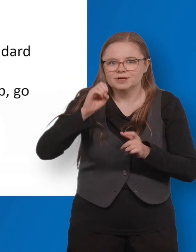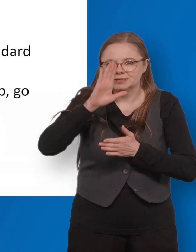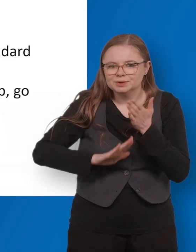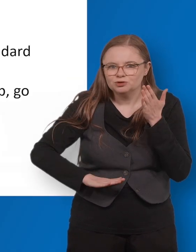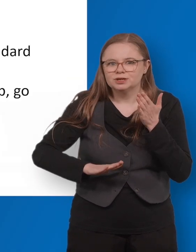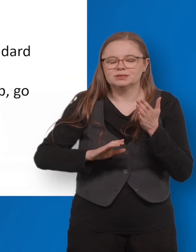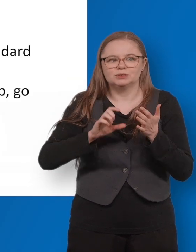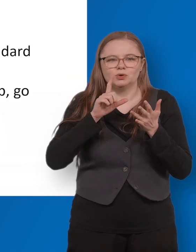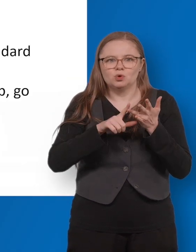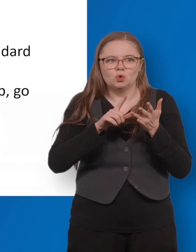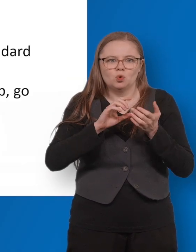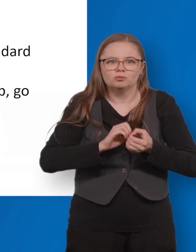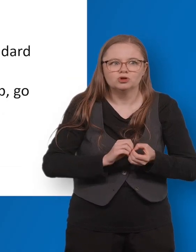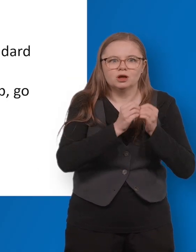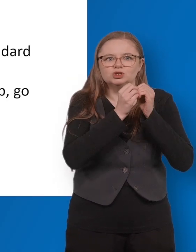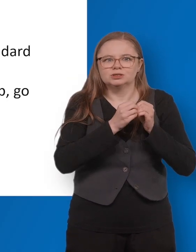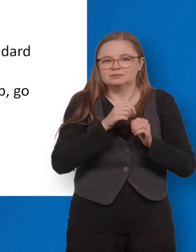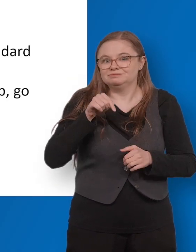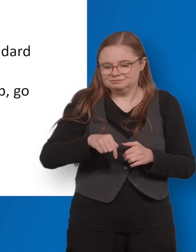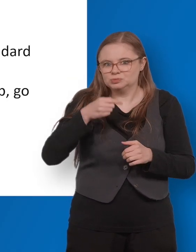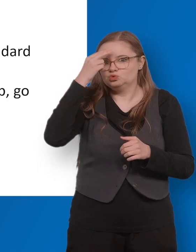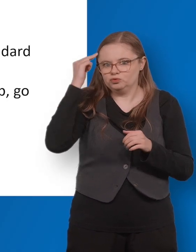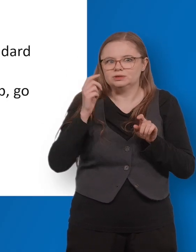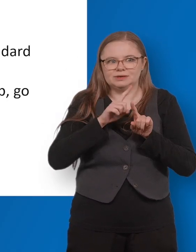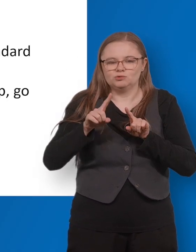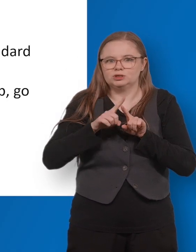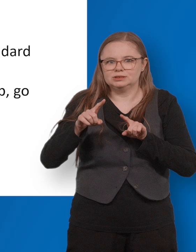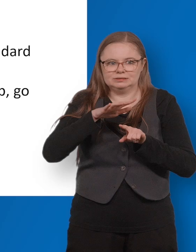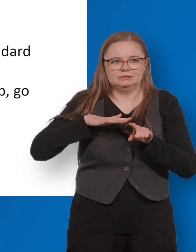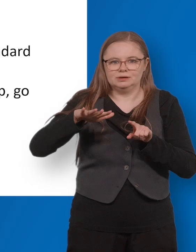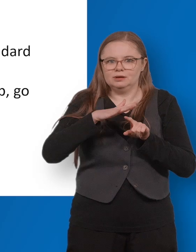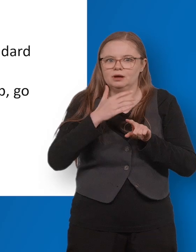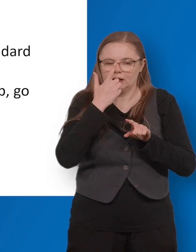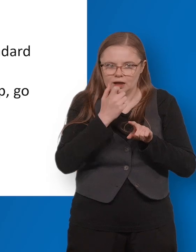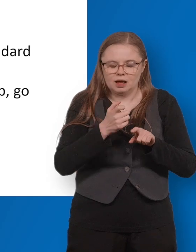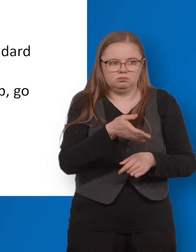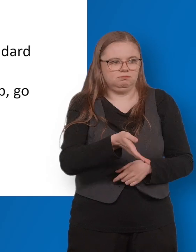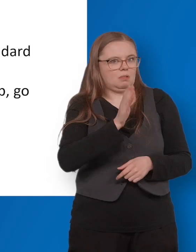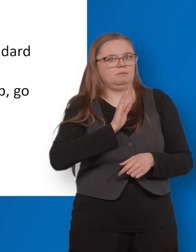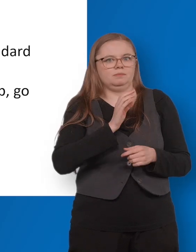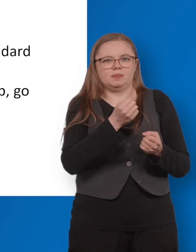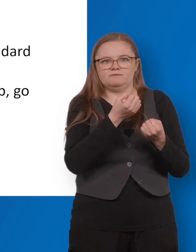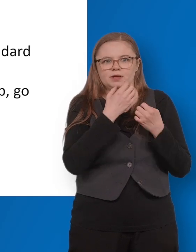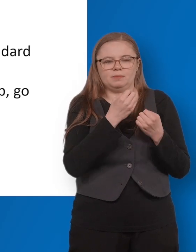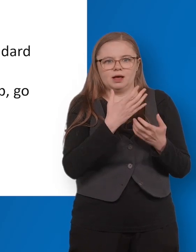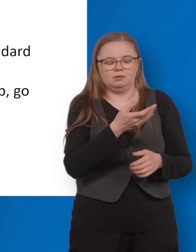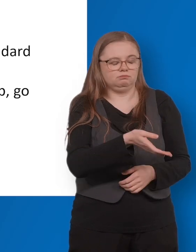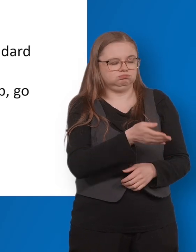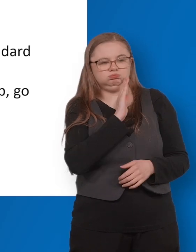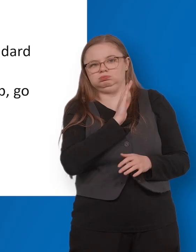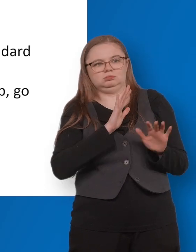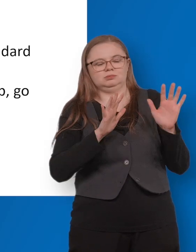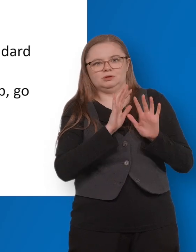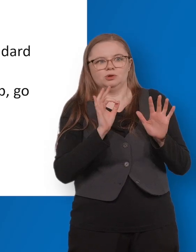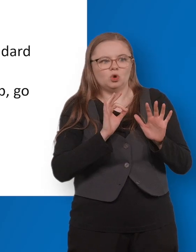space, can elicit very, very direct feedback. No airs and races. It's just like, no, you got that bit really, really